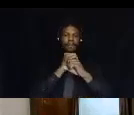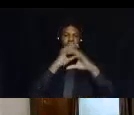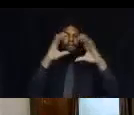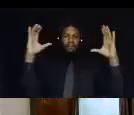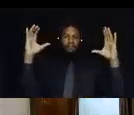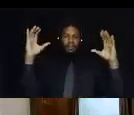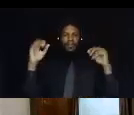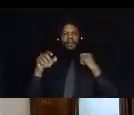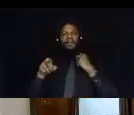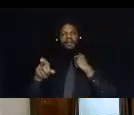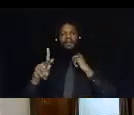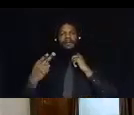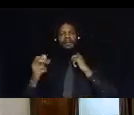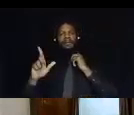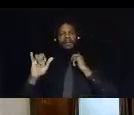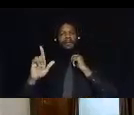caution crosswalk,